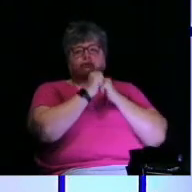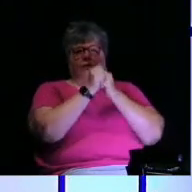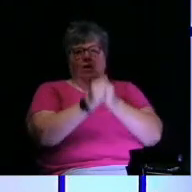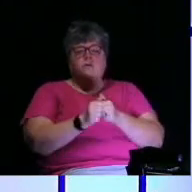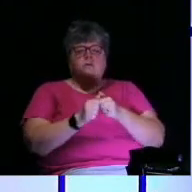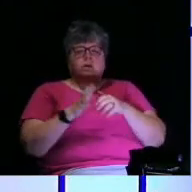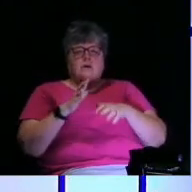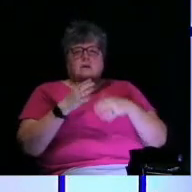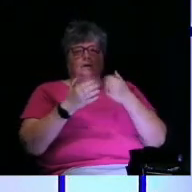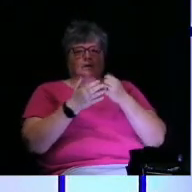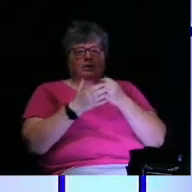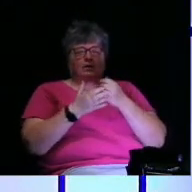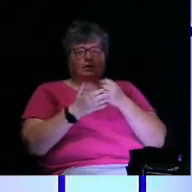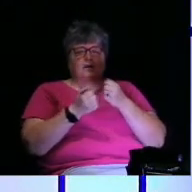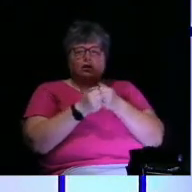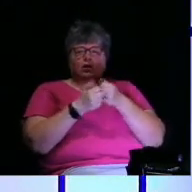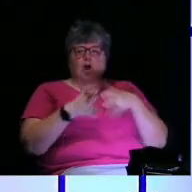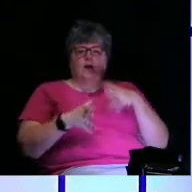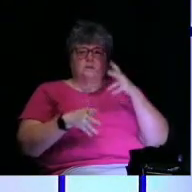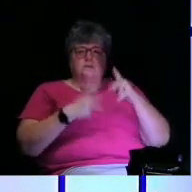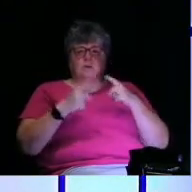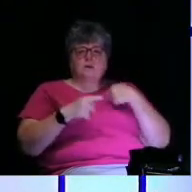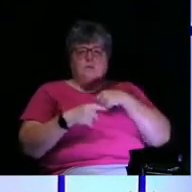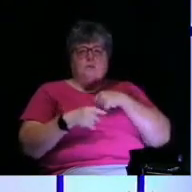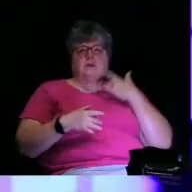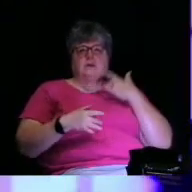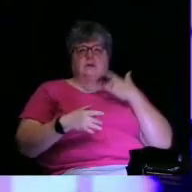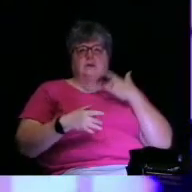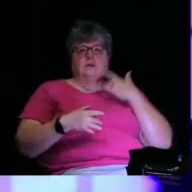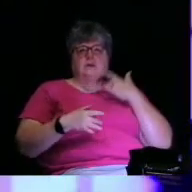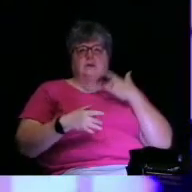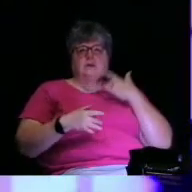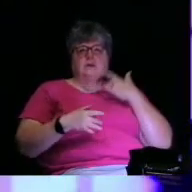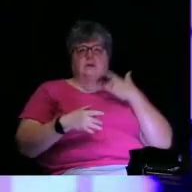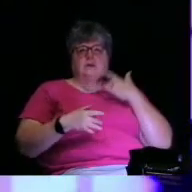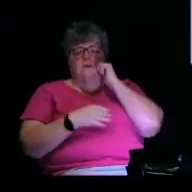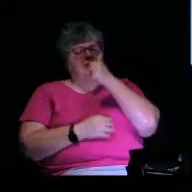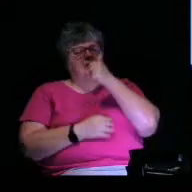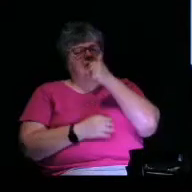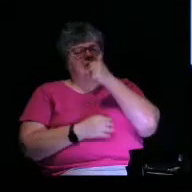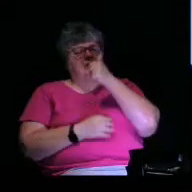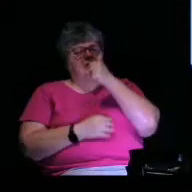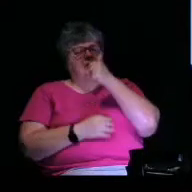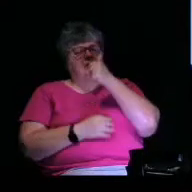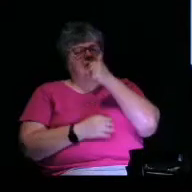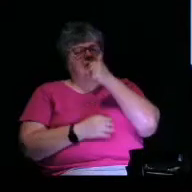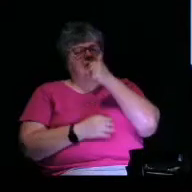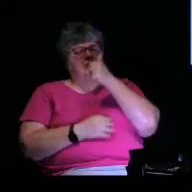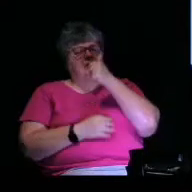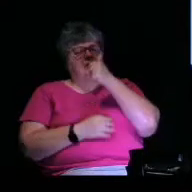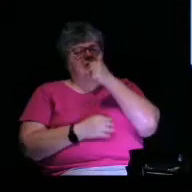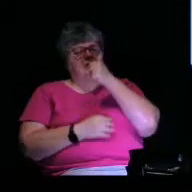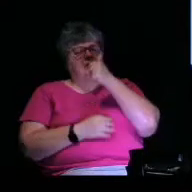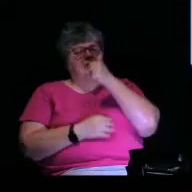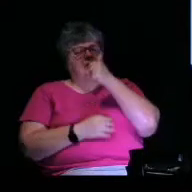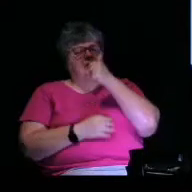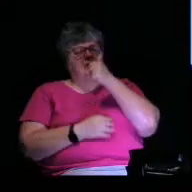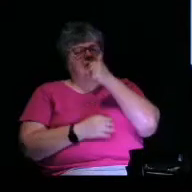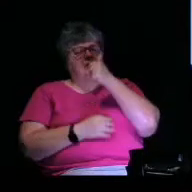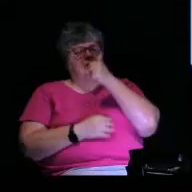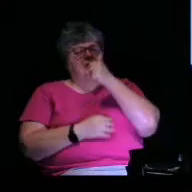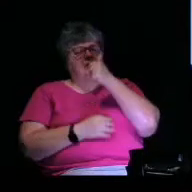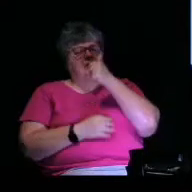going to do that. We're going to be zealous. Listen, and now's the time to do this, not tomorrow. We are living in the days of God's patience, all right? Today, we're going to be zealous